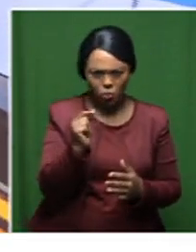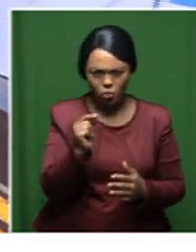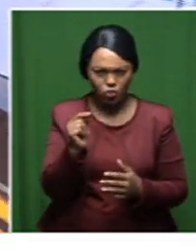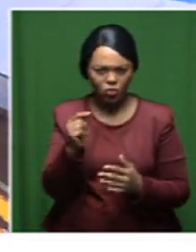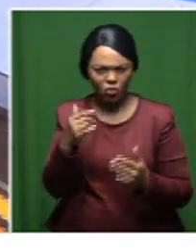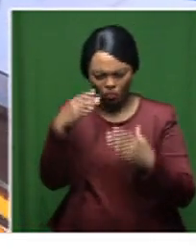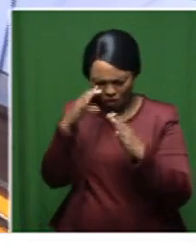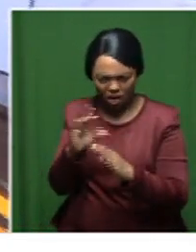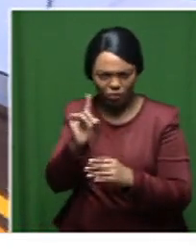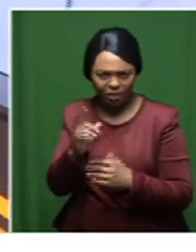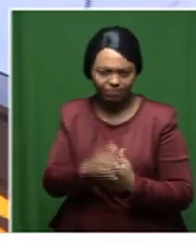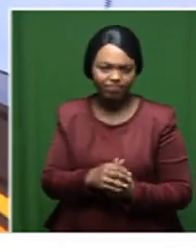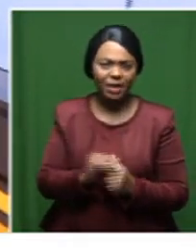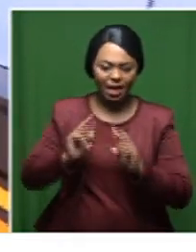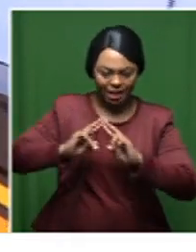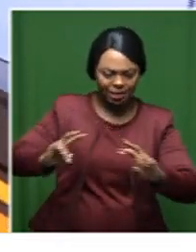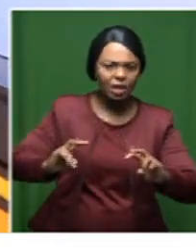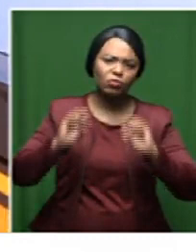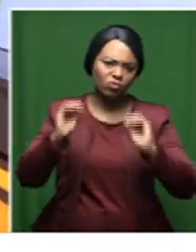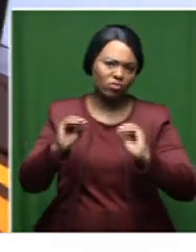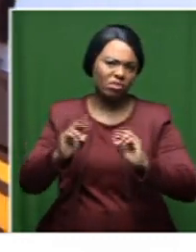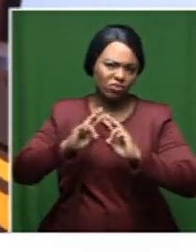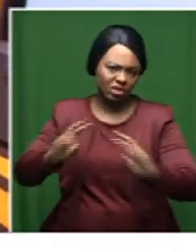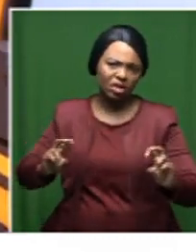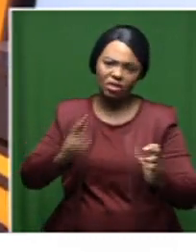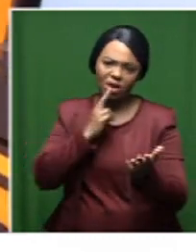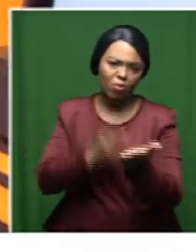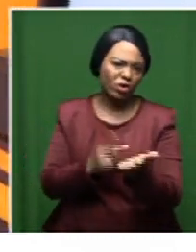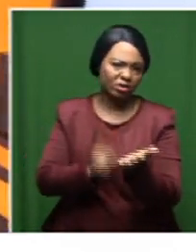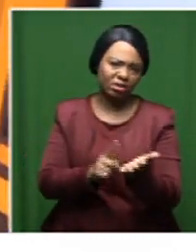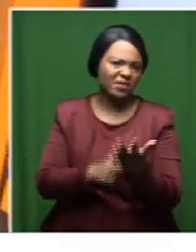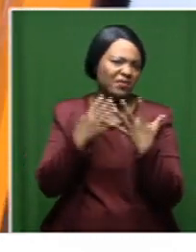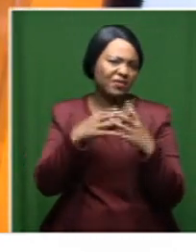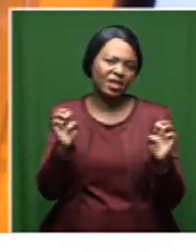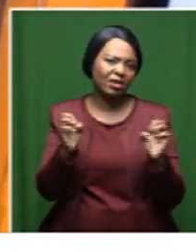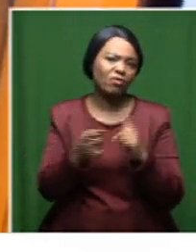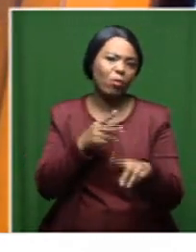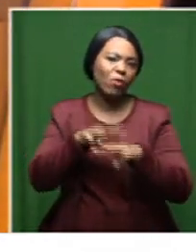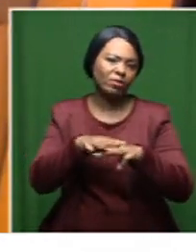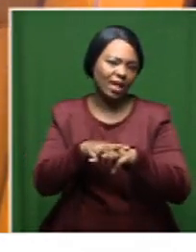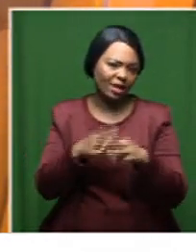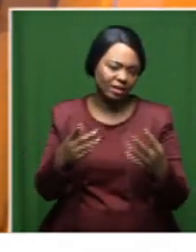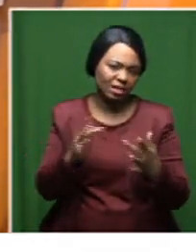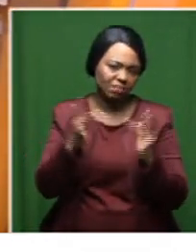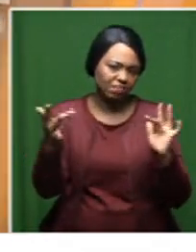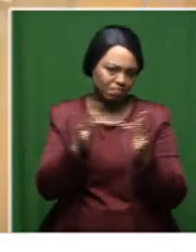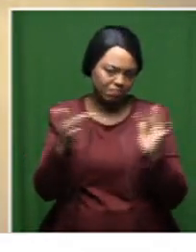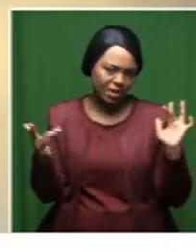The study is available, the report is available free of charge on our website,